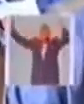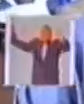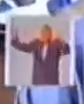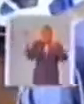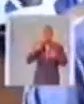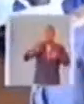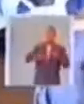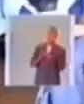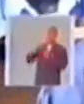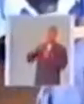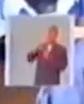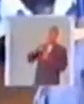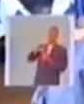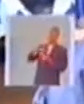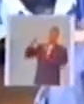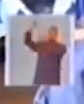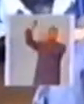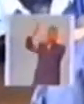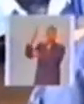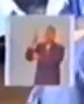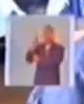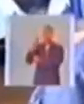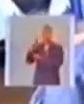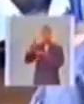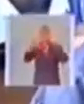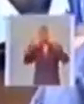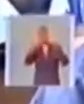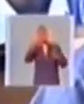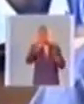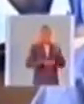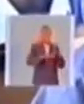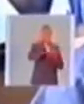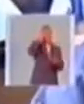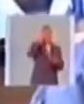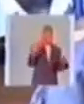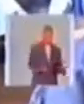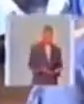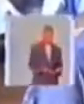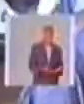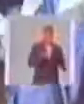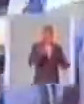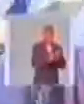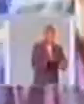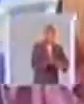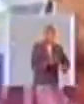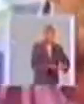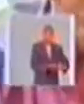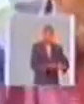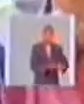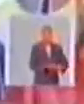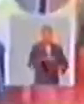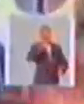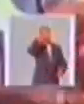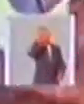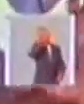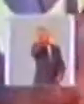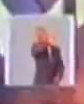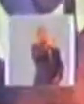emebo afode e mfa ma ewrade. Do you see the theological dishonesty, away mo.